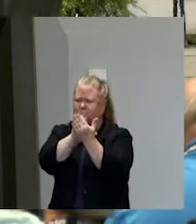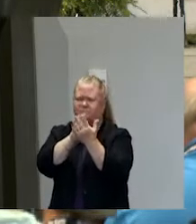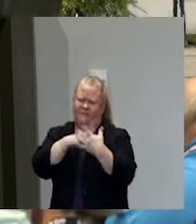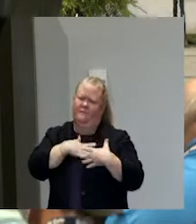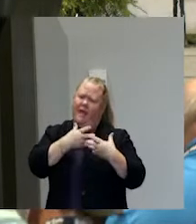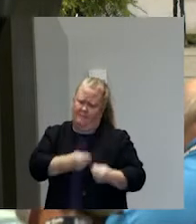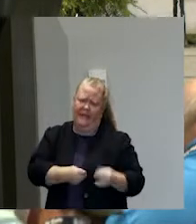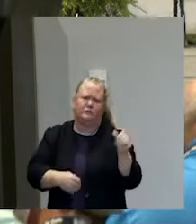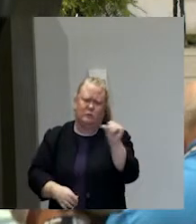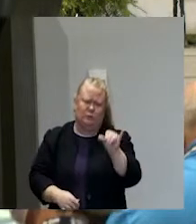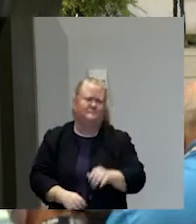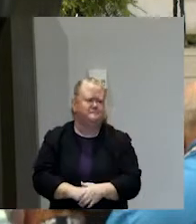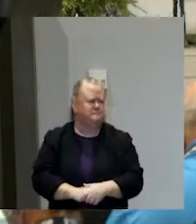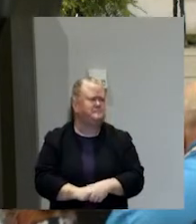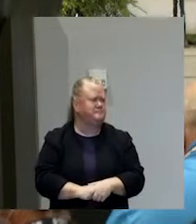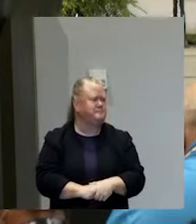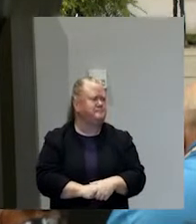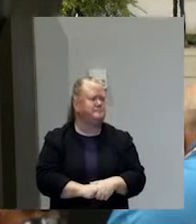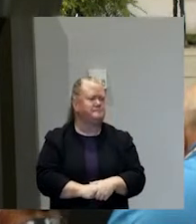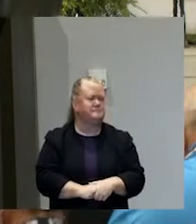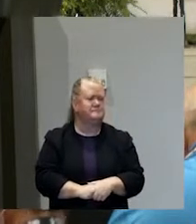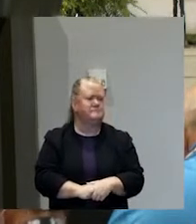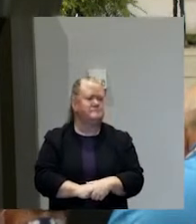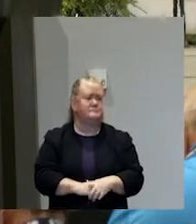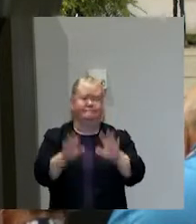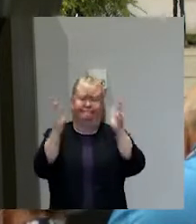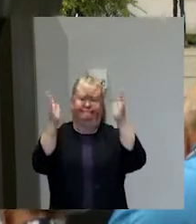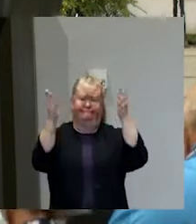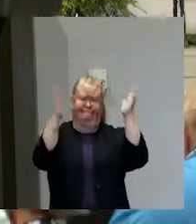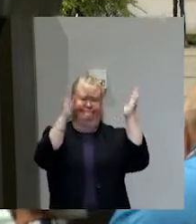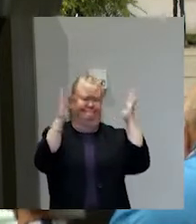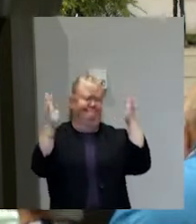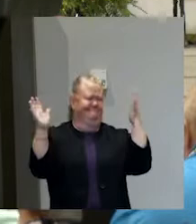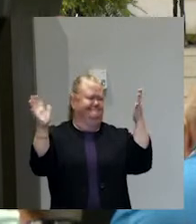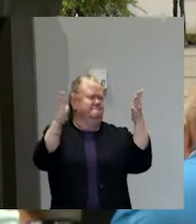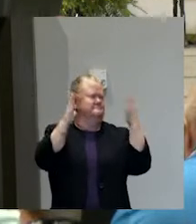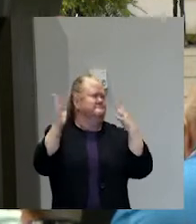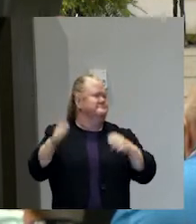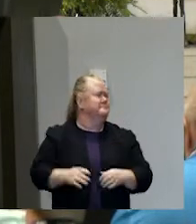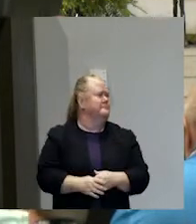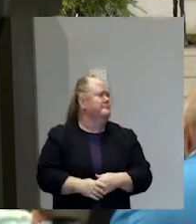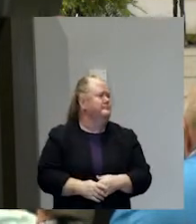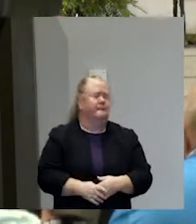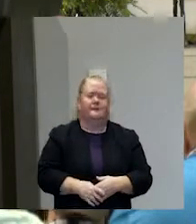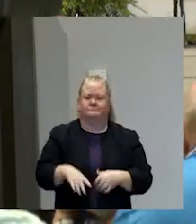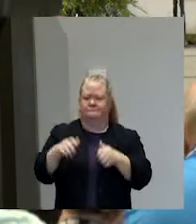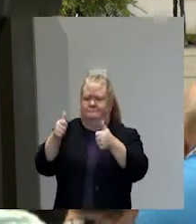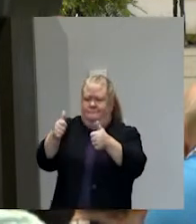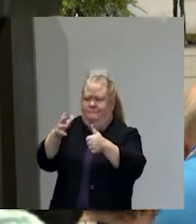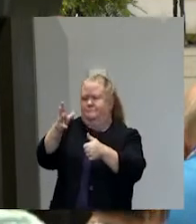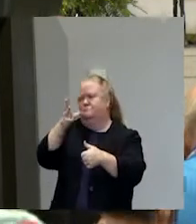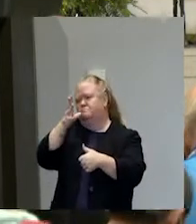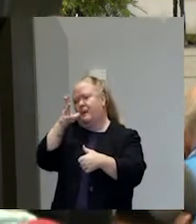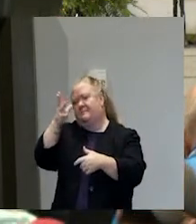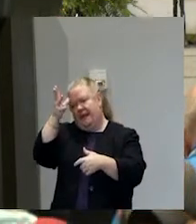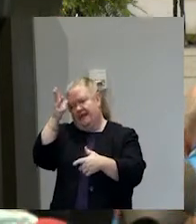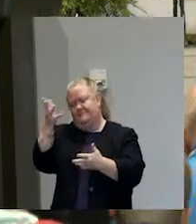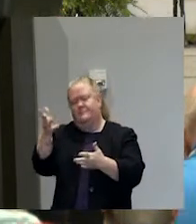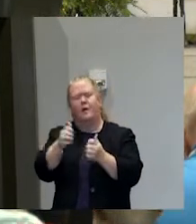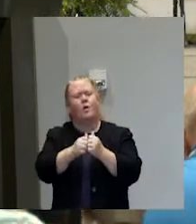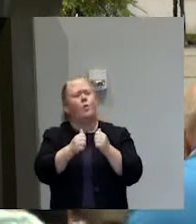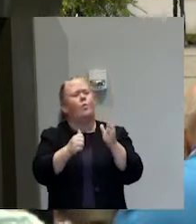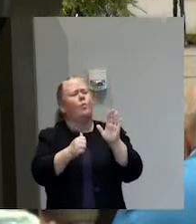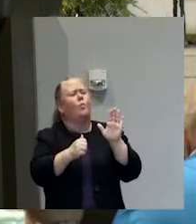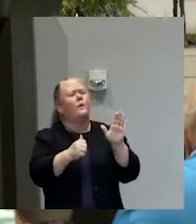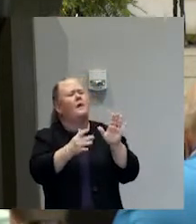Wow, that's incredible. Yeah. Thanks, Mom and Dad. I'm going to copy your answer a little